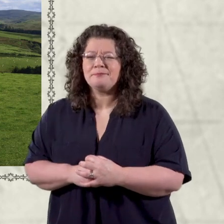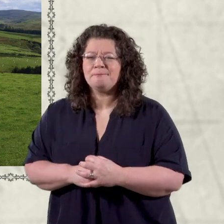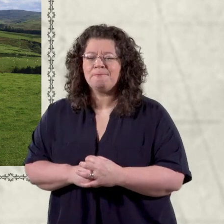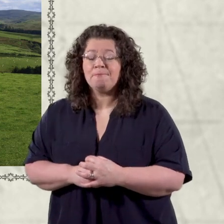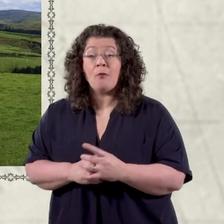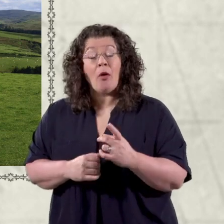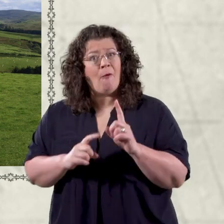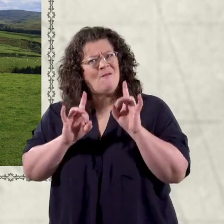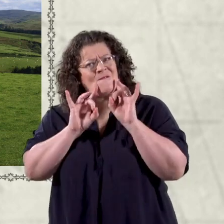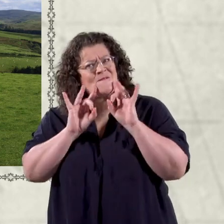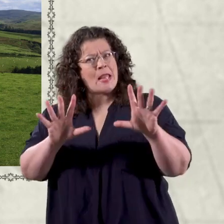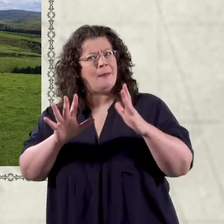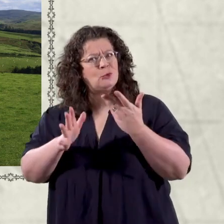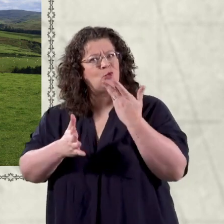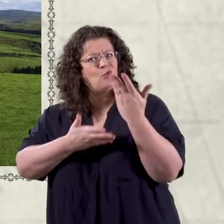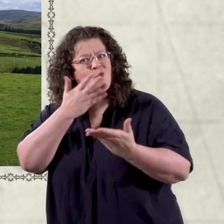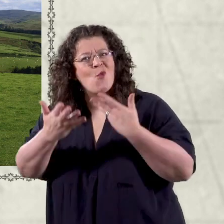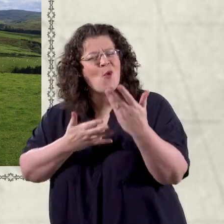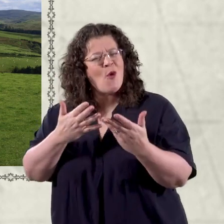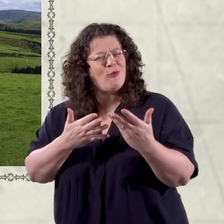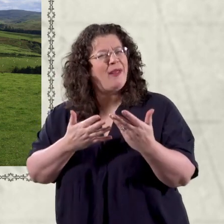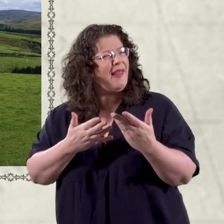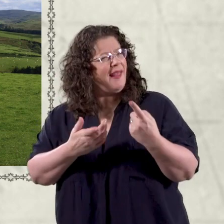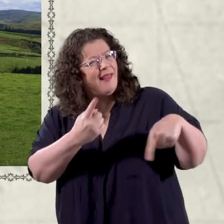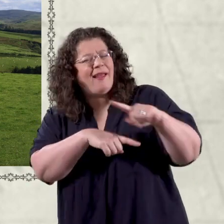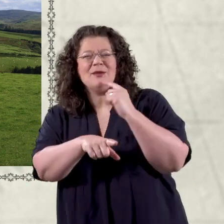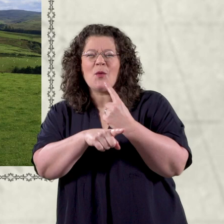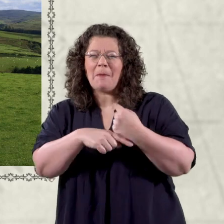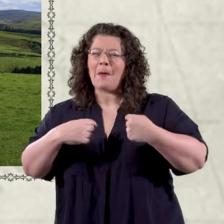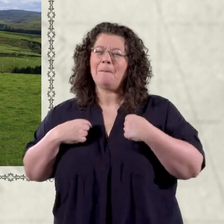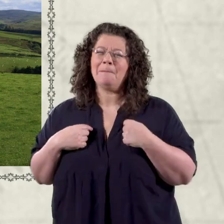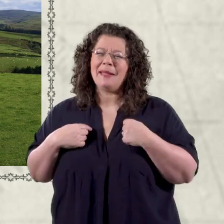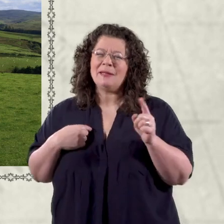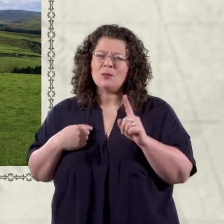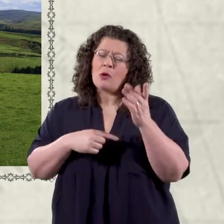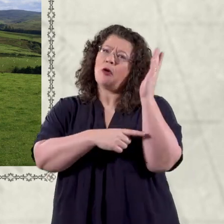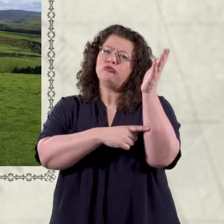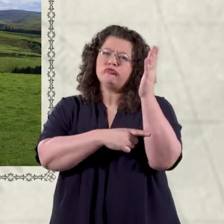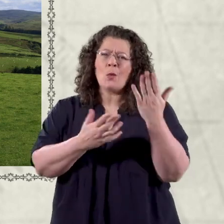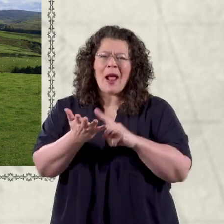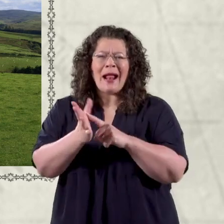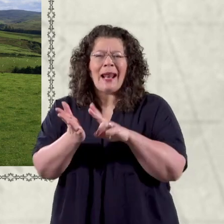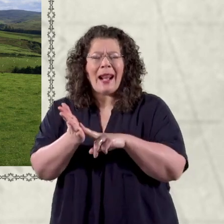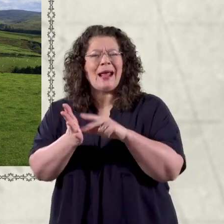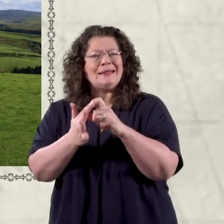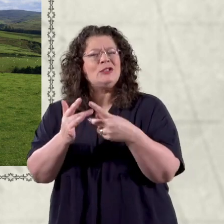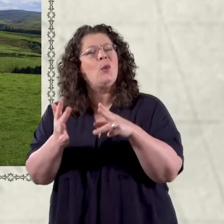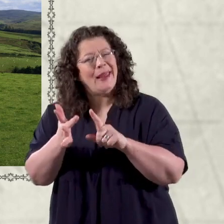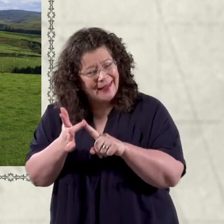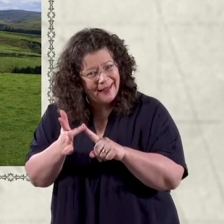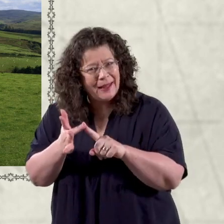One of the famous stories that's often told about me is the one about the sermon in Llan Ddewi